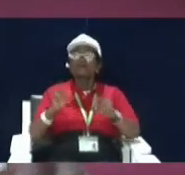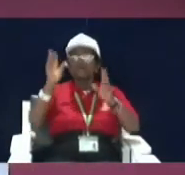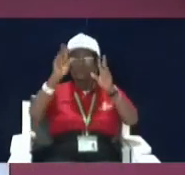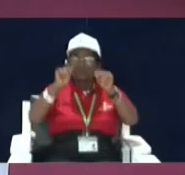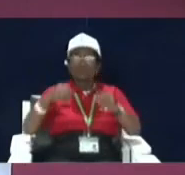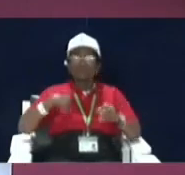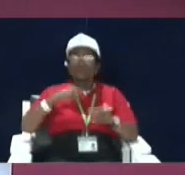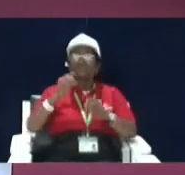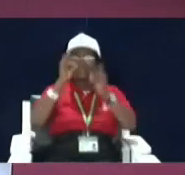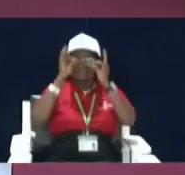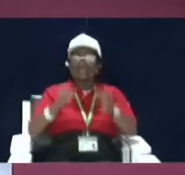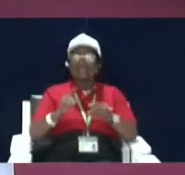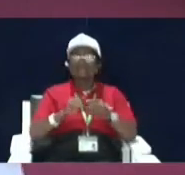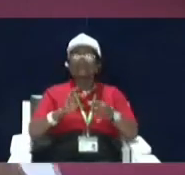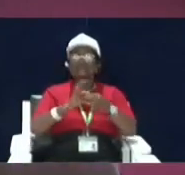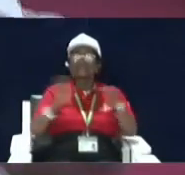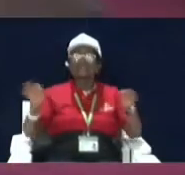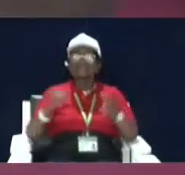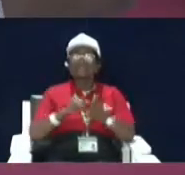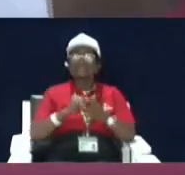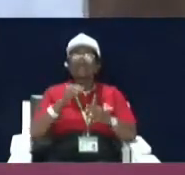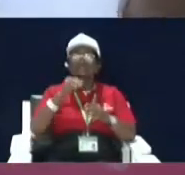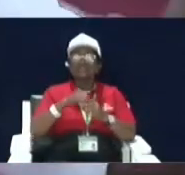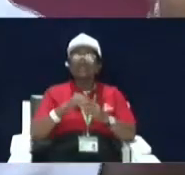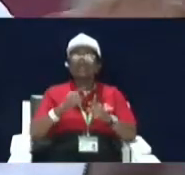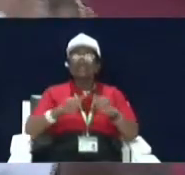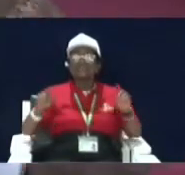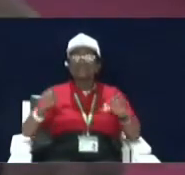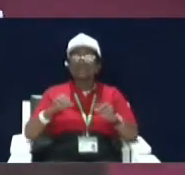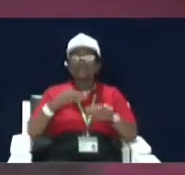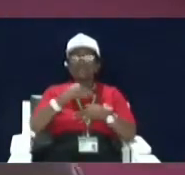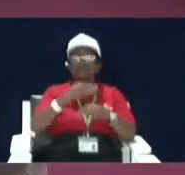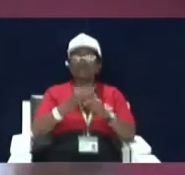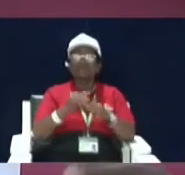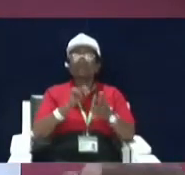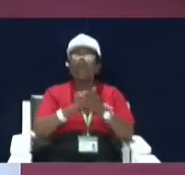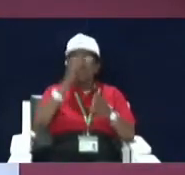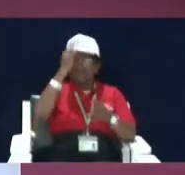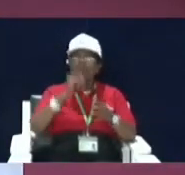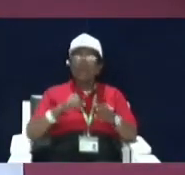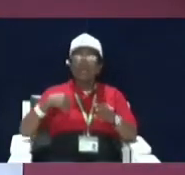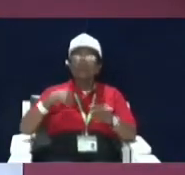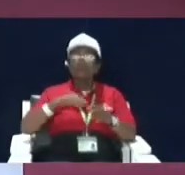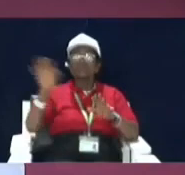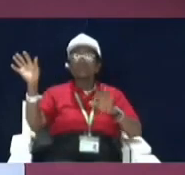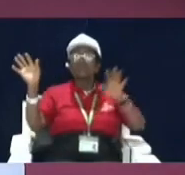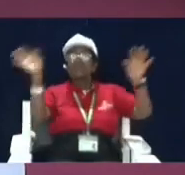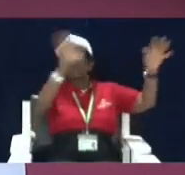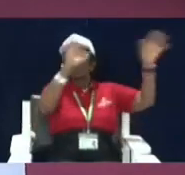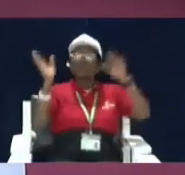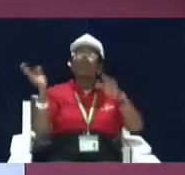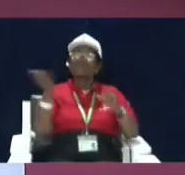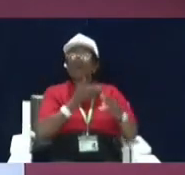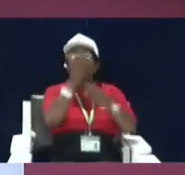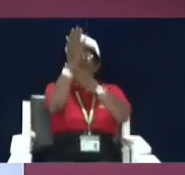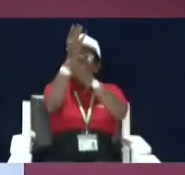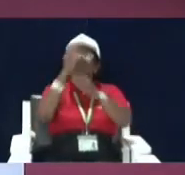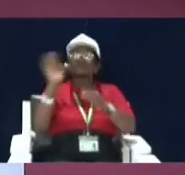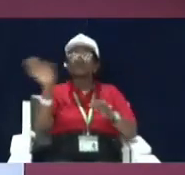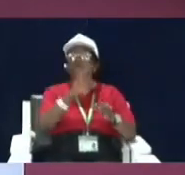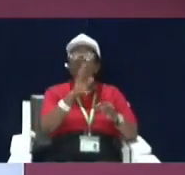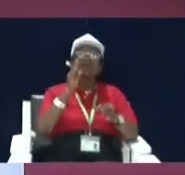different form. That's why when we wave our hands, your handkerchief become anointed.